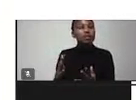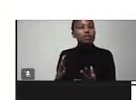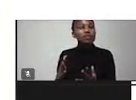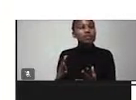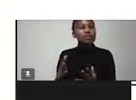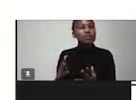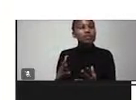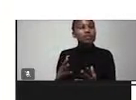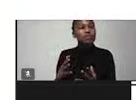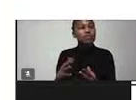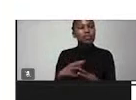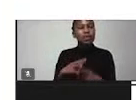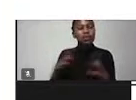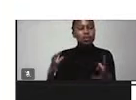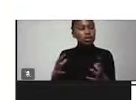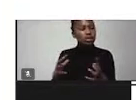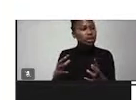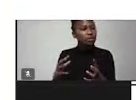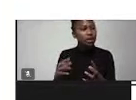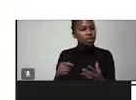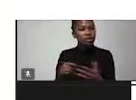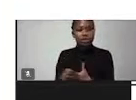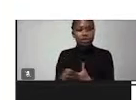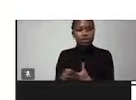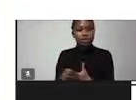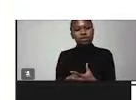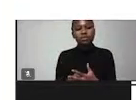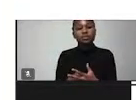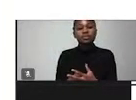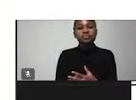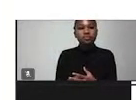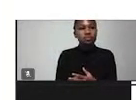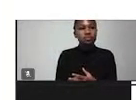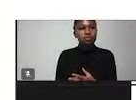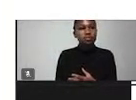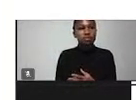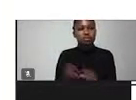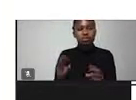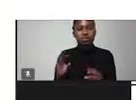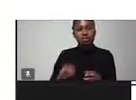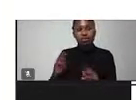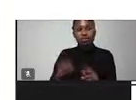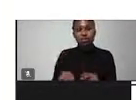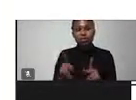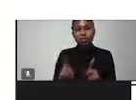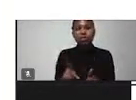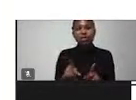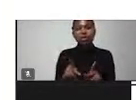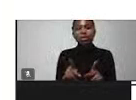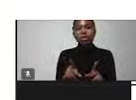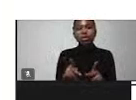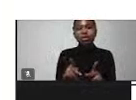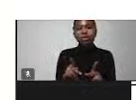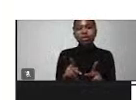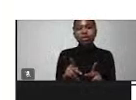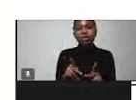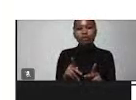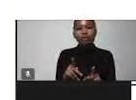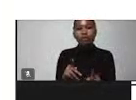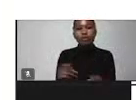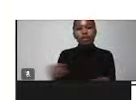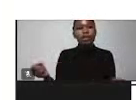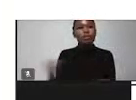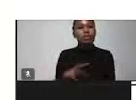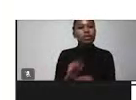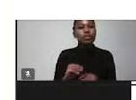trade agreements that we do have preferential treatment on, which offers opportunities to our export base. Third opportunity is in terms of a